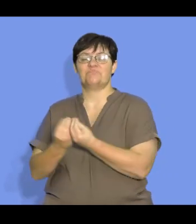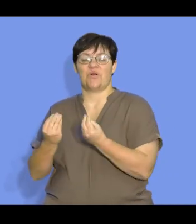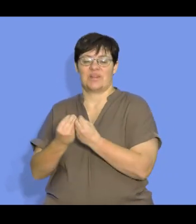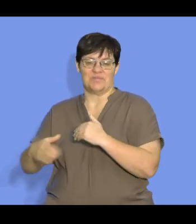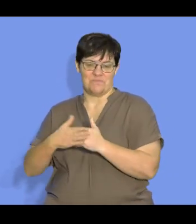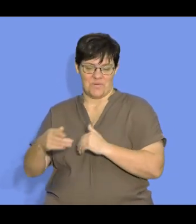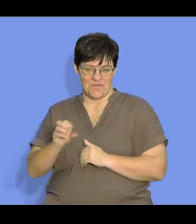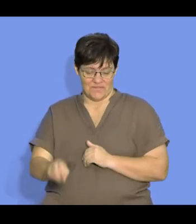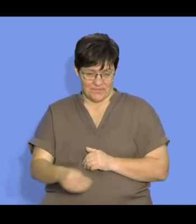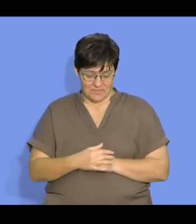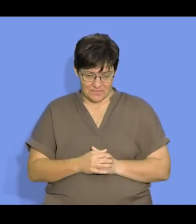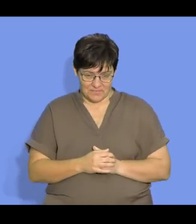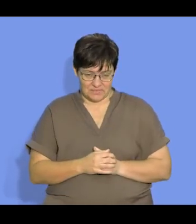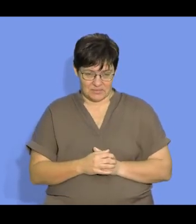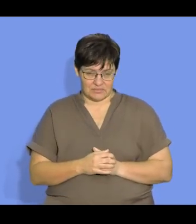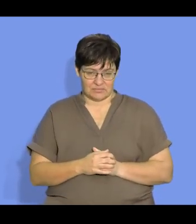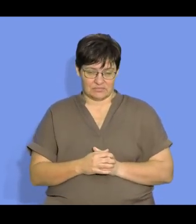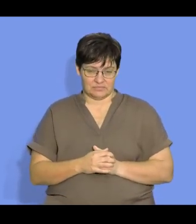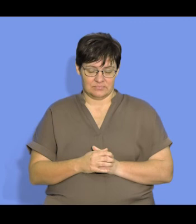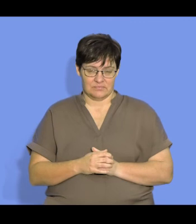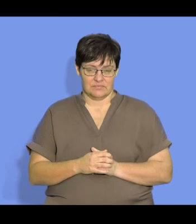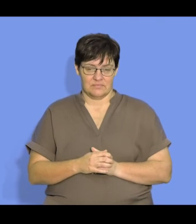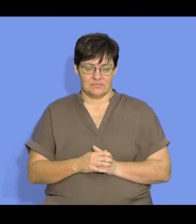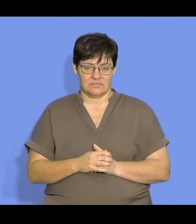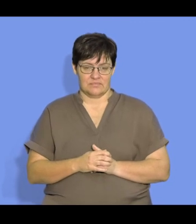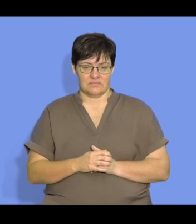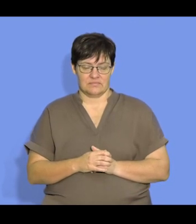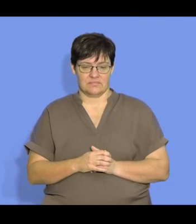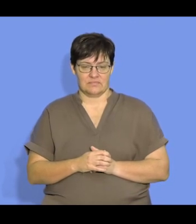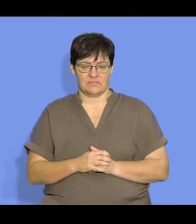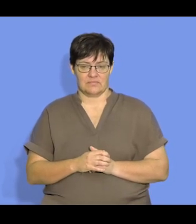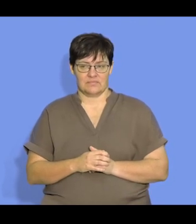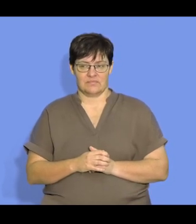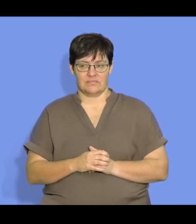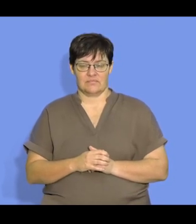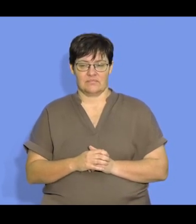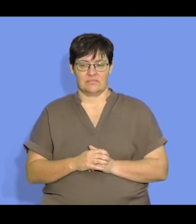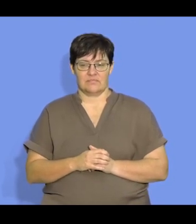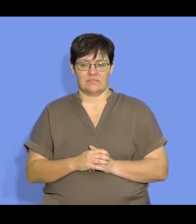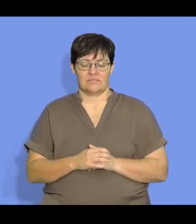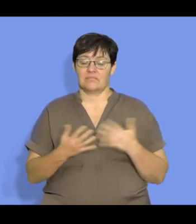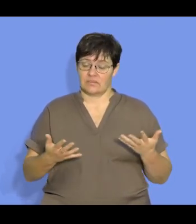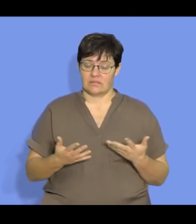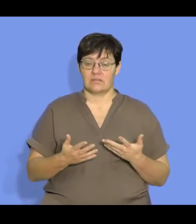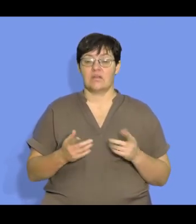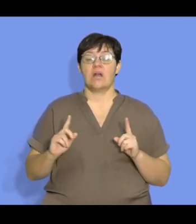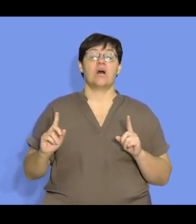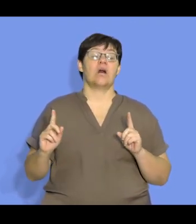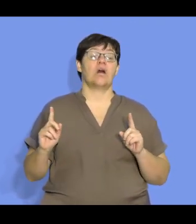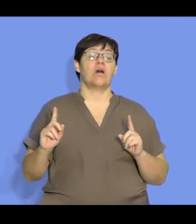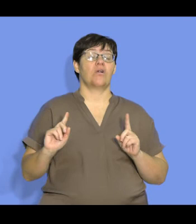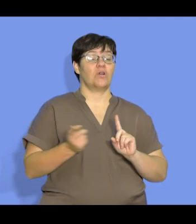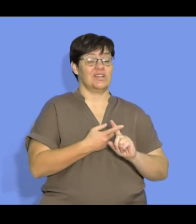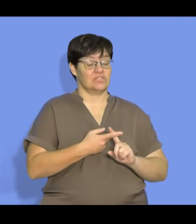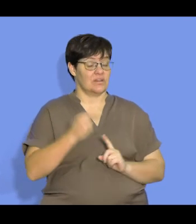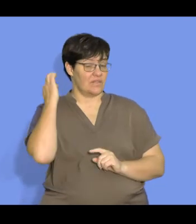there result in effective collisions. So, with the collision theory, we can then now